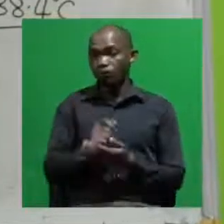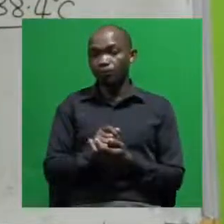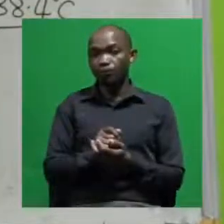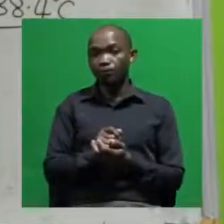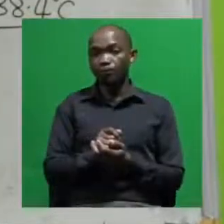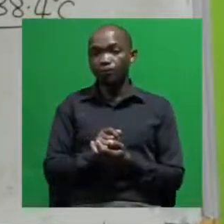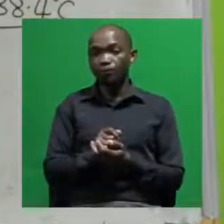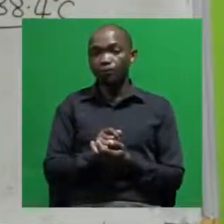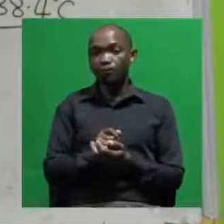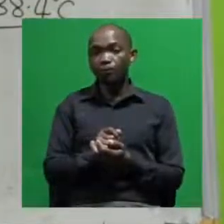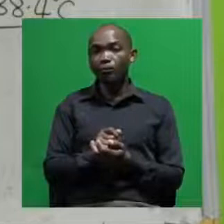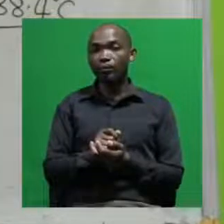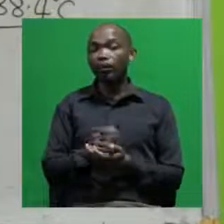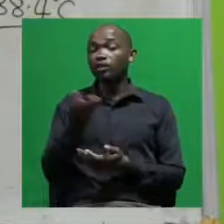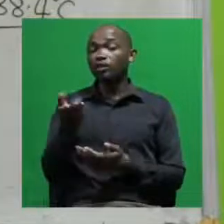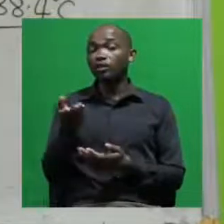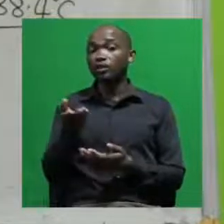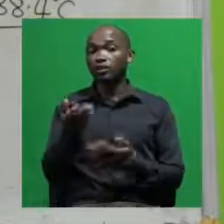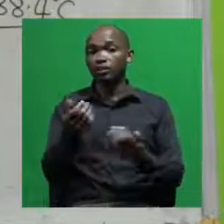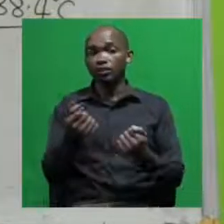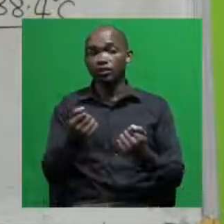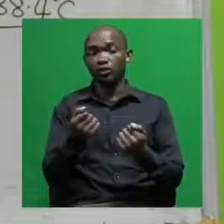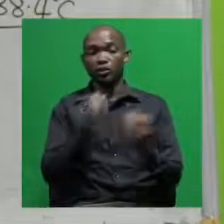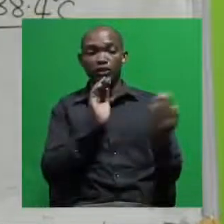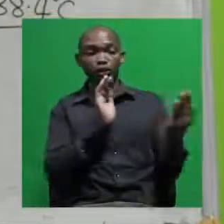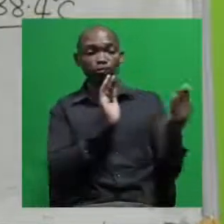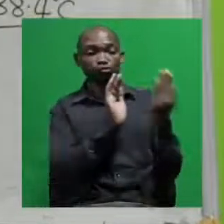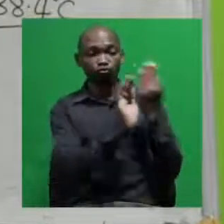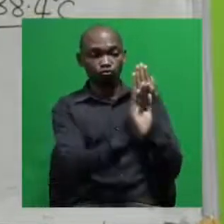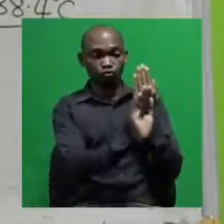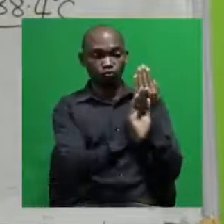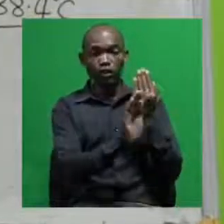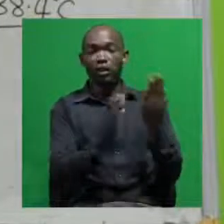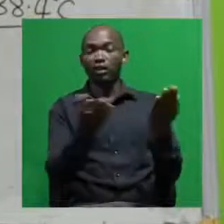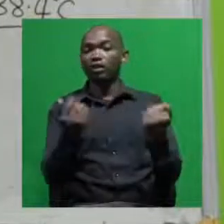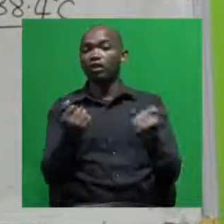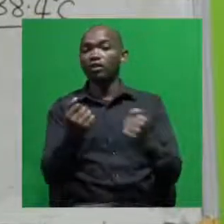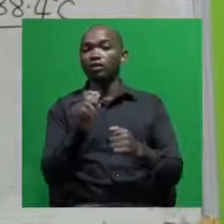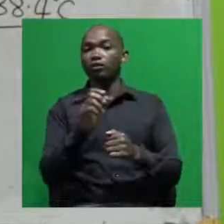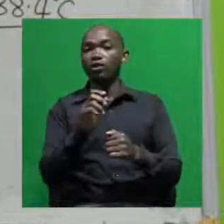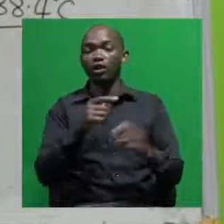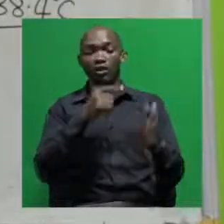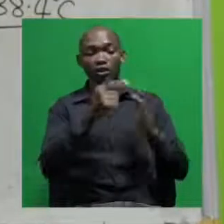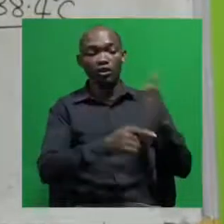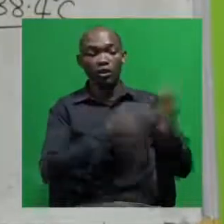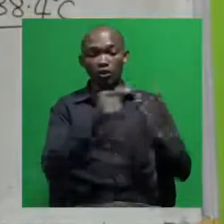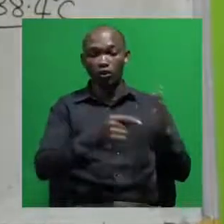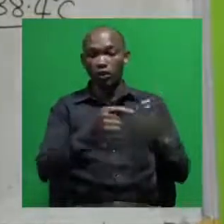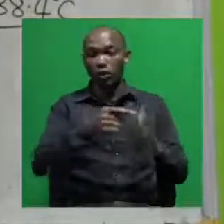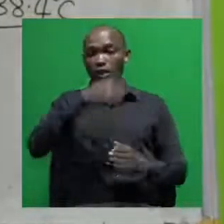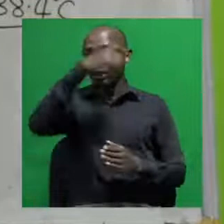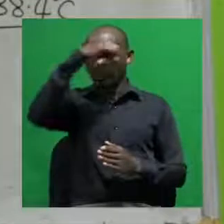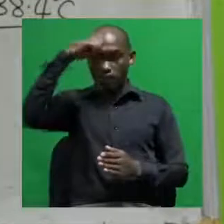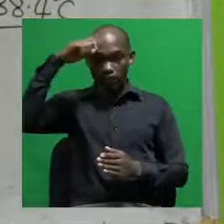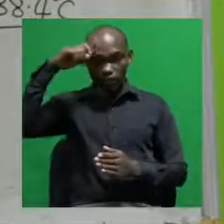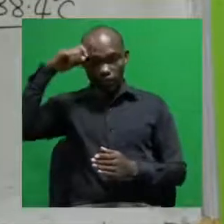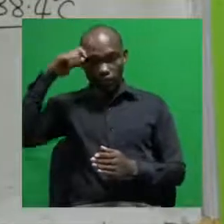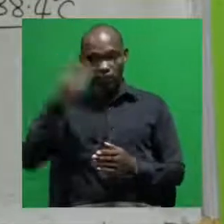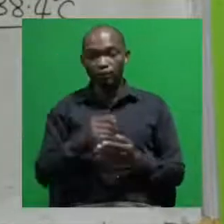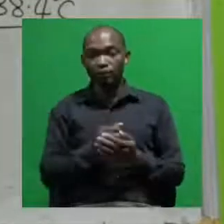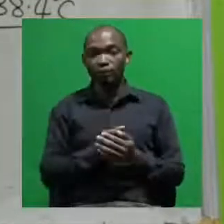touch that particular body in order to record its temperature.